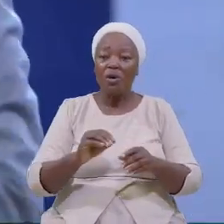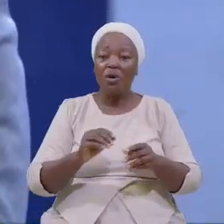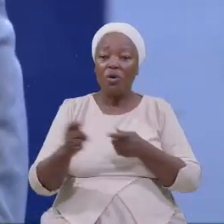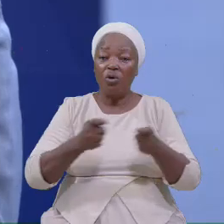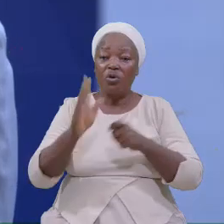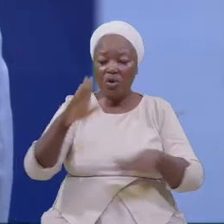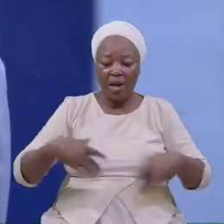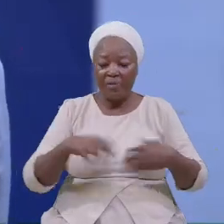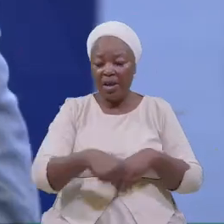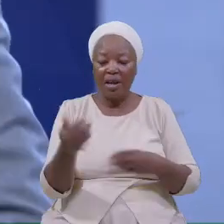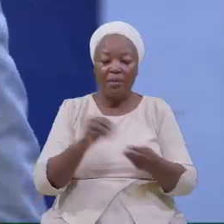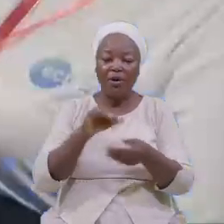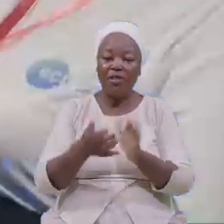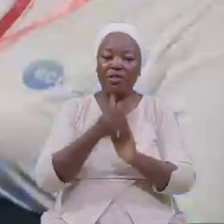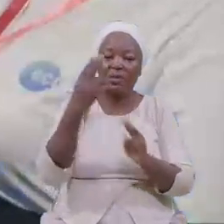will not control your life anymore.